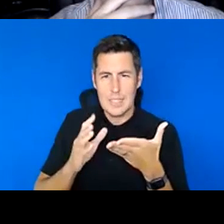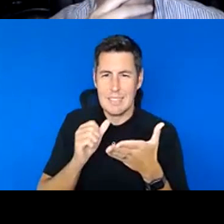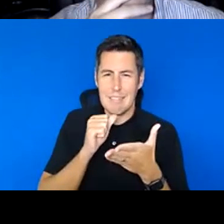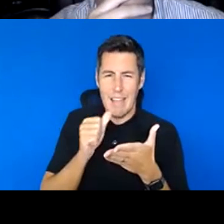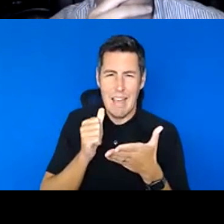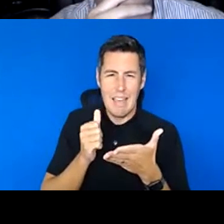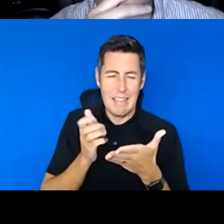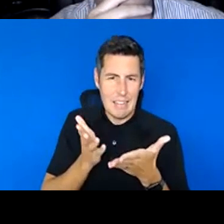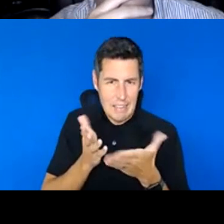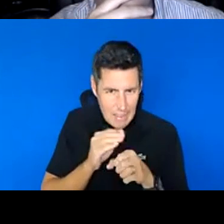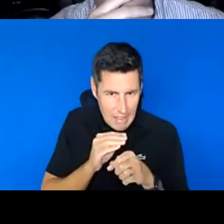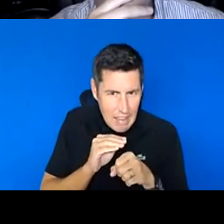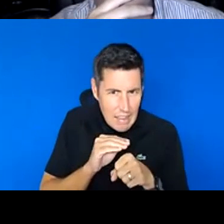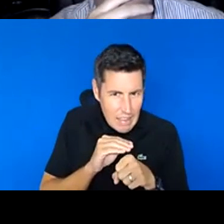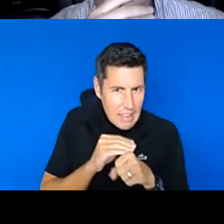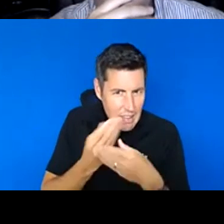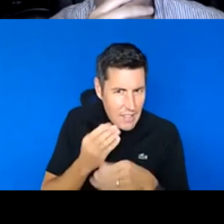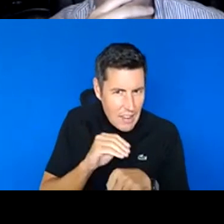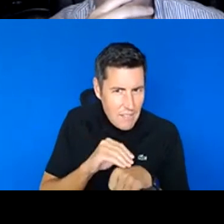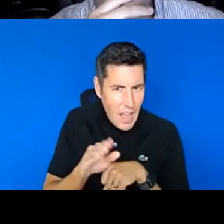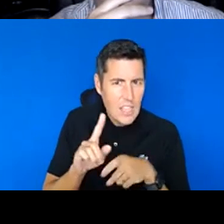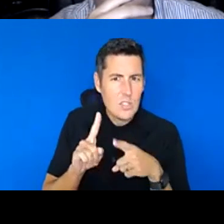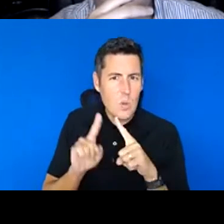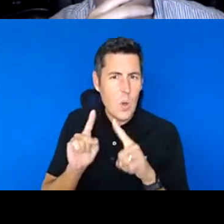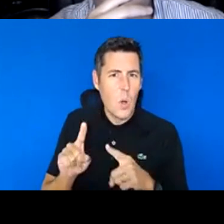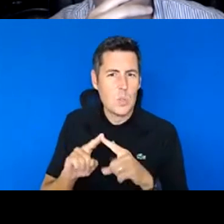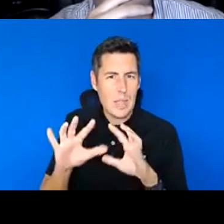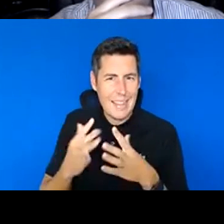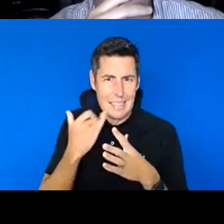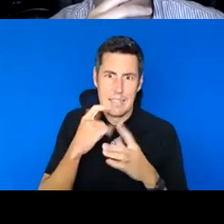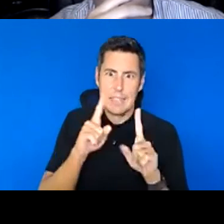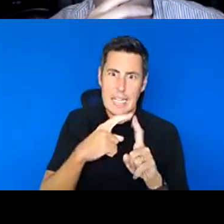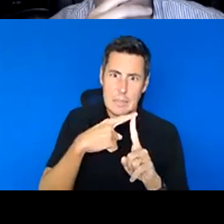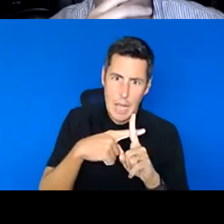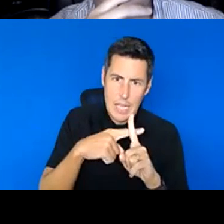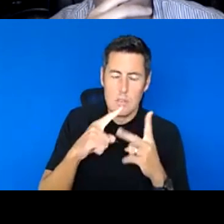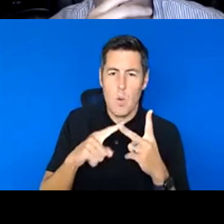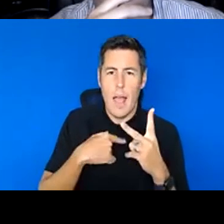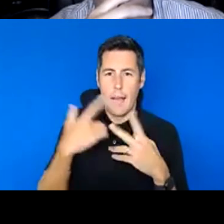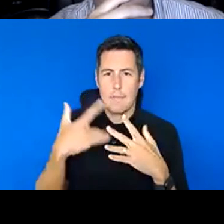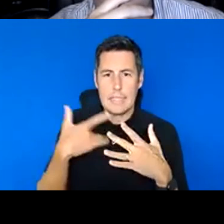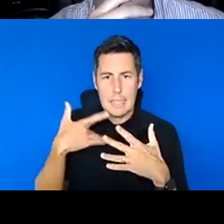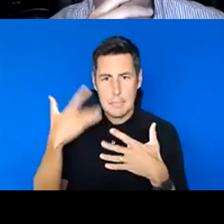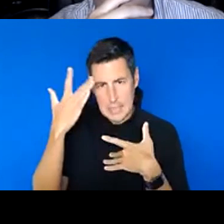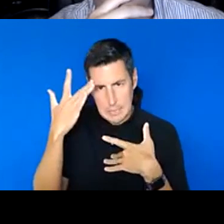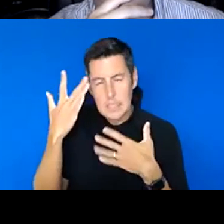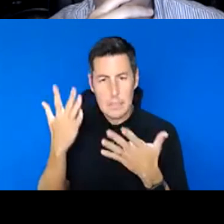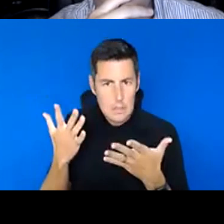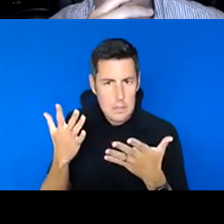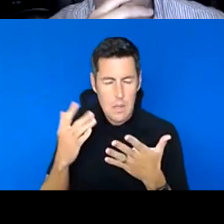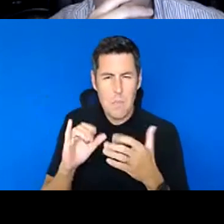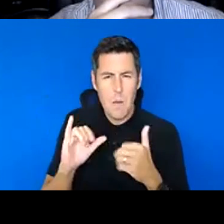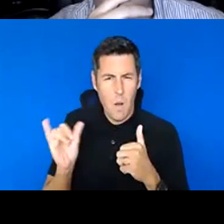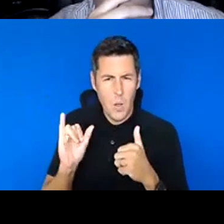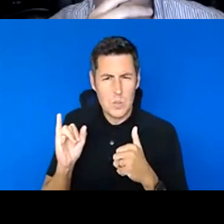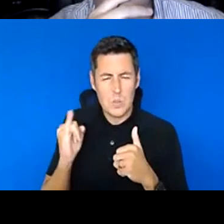to class in the event that they are test positive or they exhibit symptoms. I just also want to point out that in the